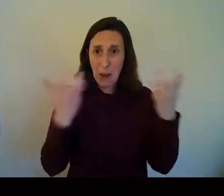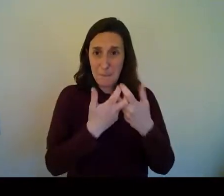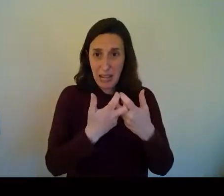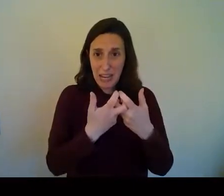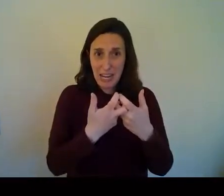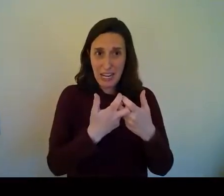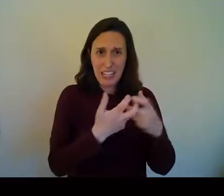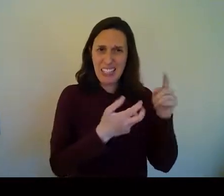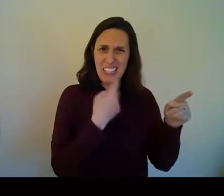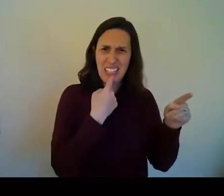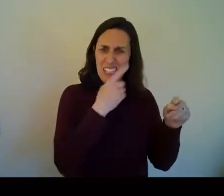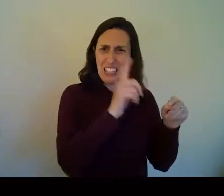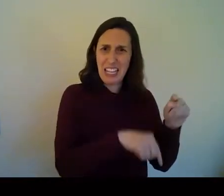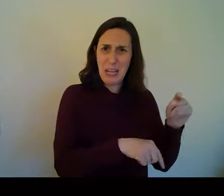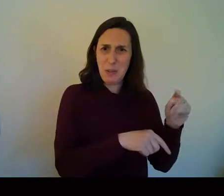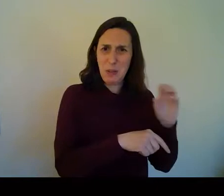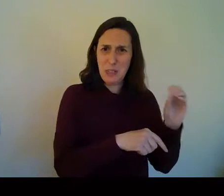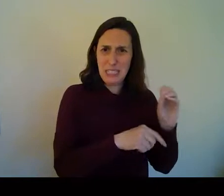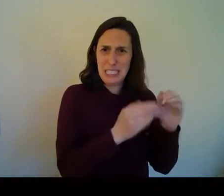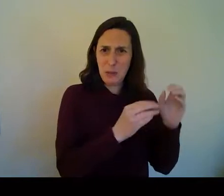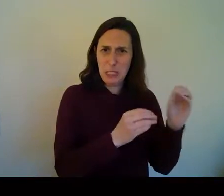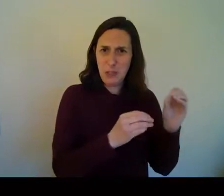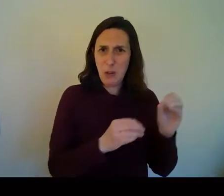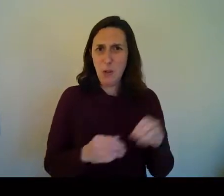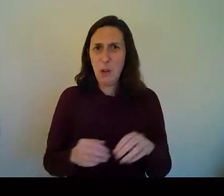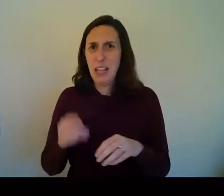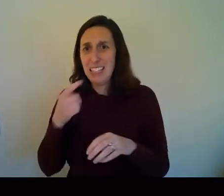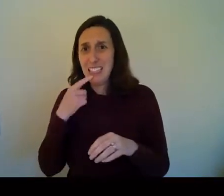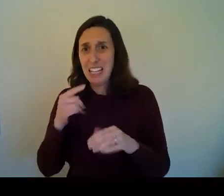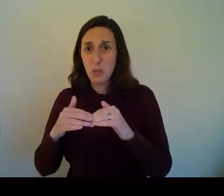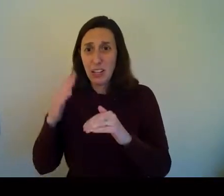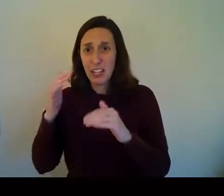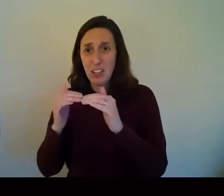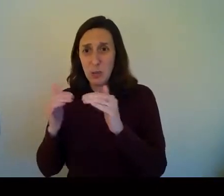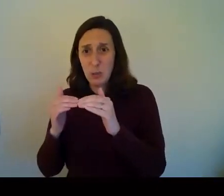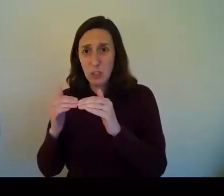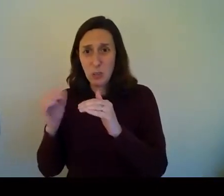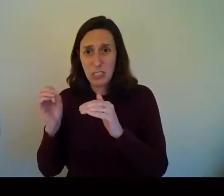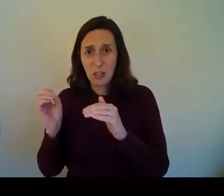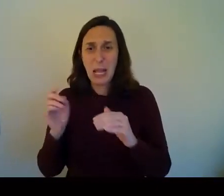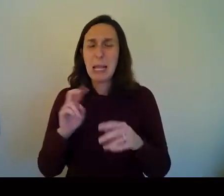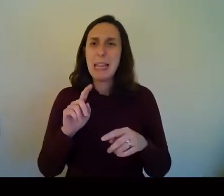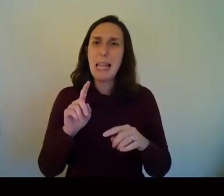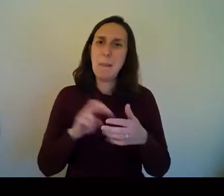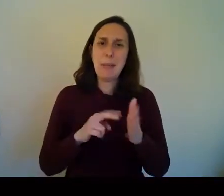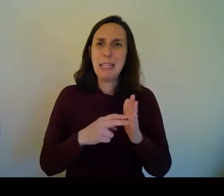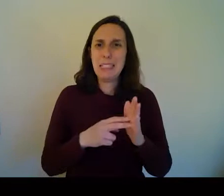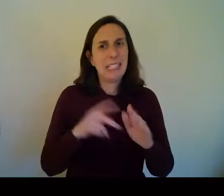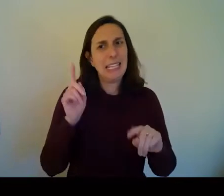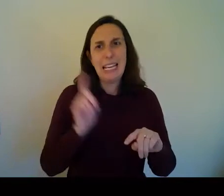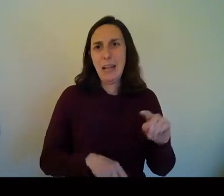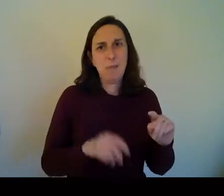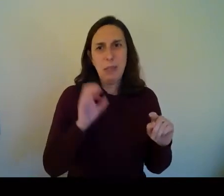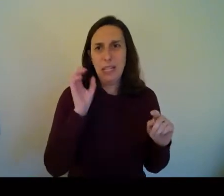this has to be greater than or equal to 0, I lose that equal to part on this. And so my overall domain, x has